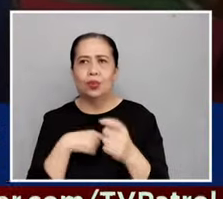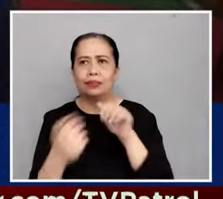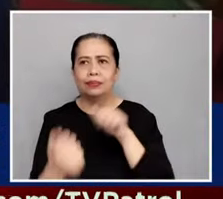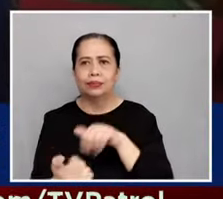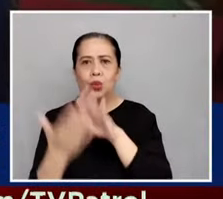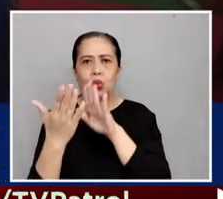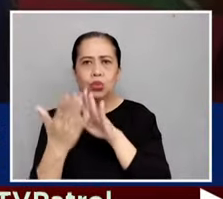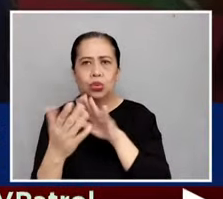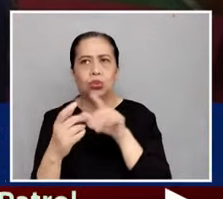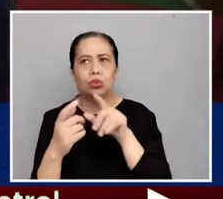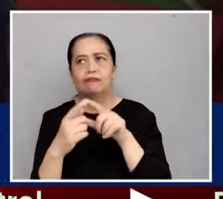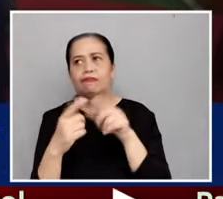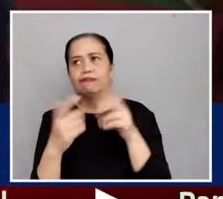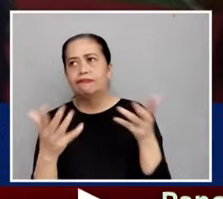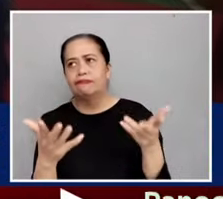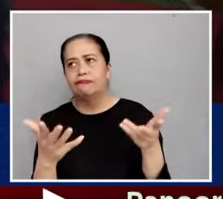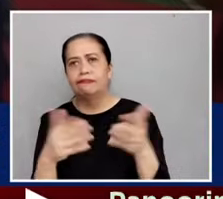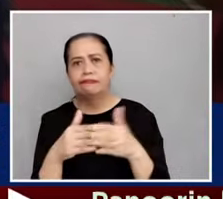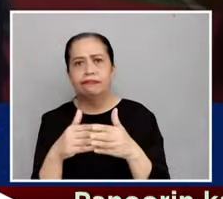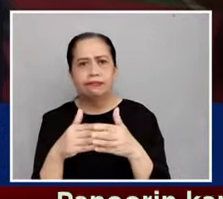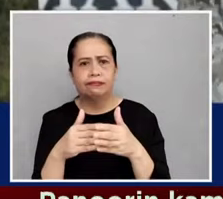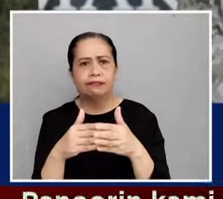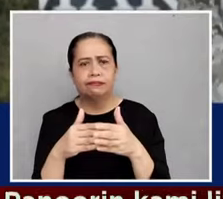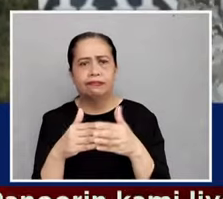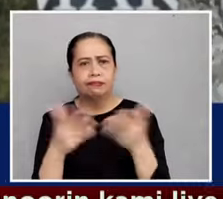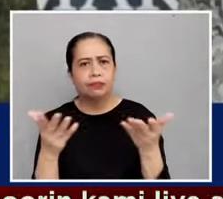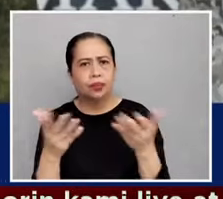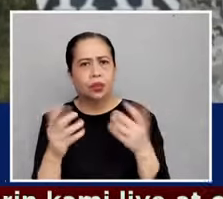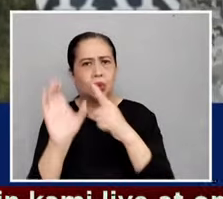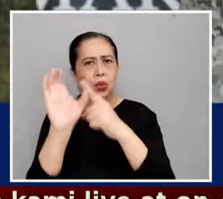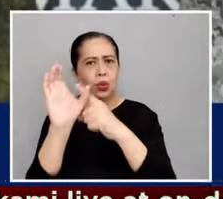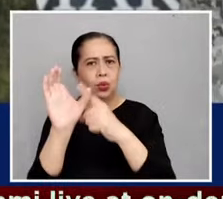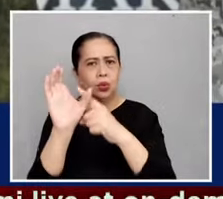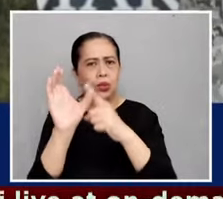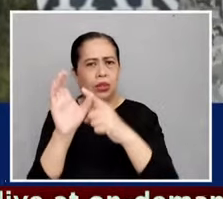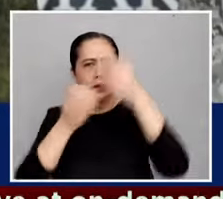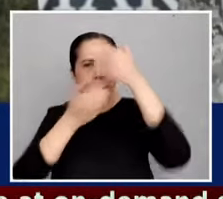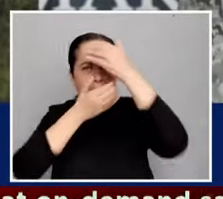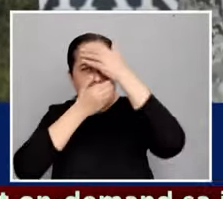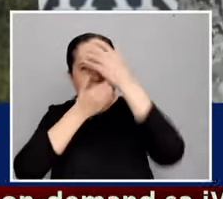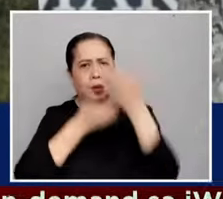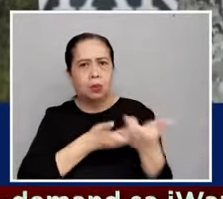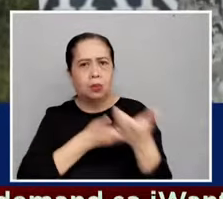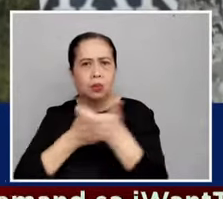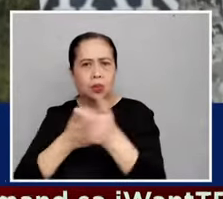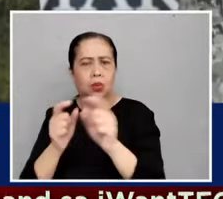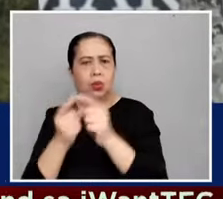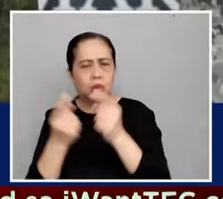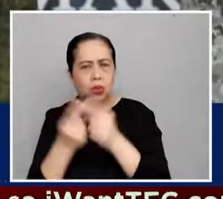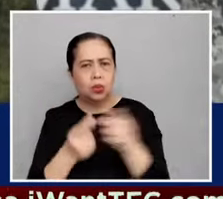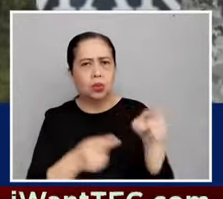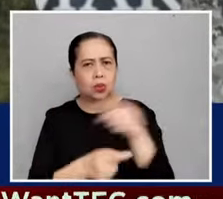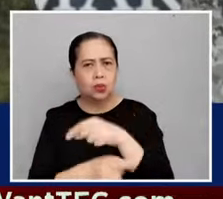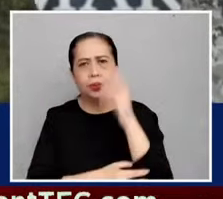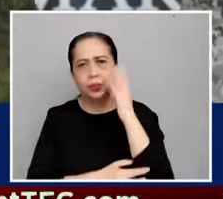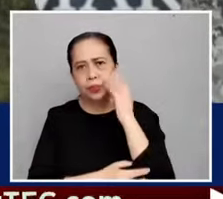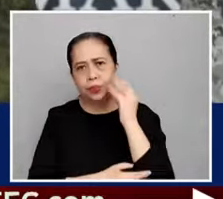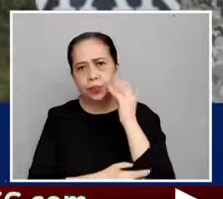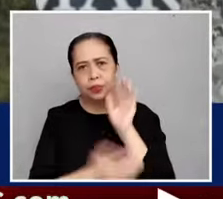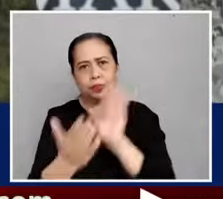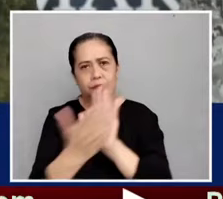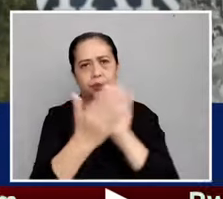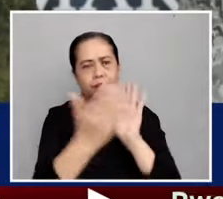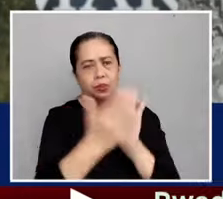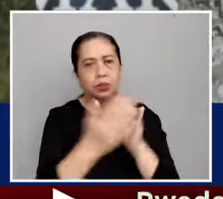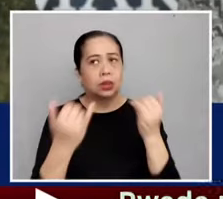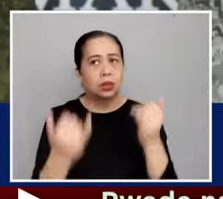to the communist terrorist groups that we have been encountering. We are now